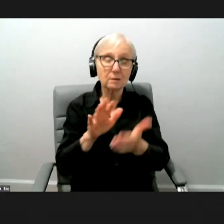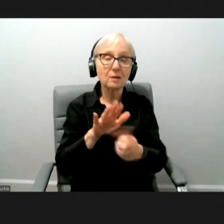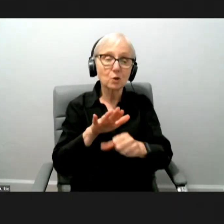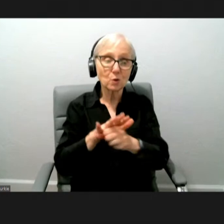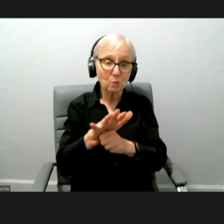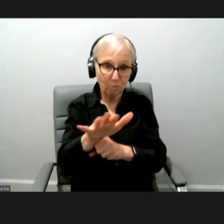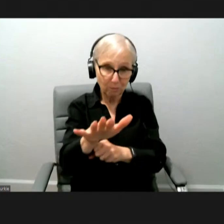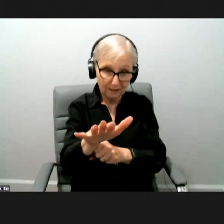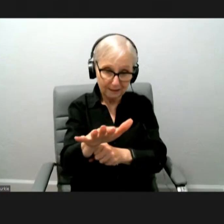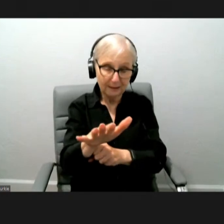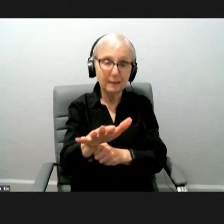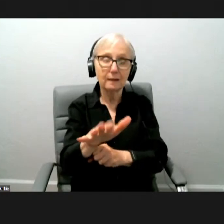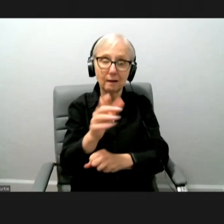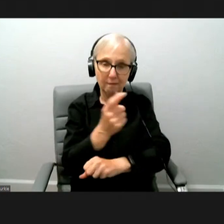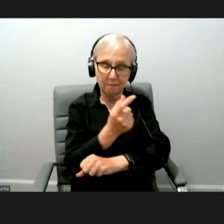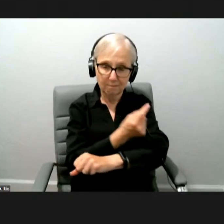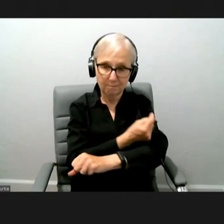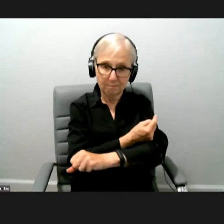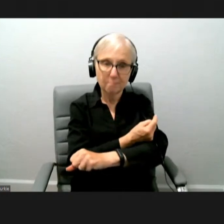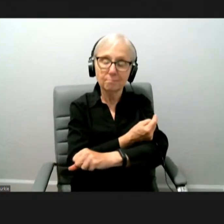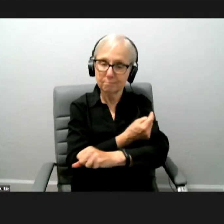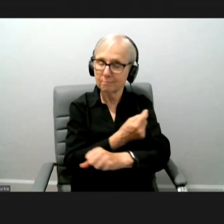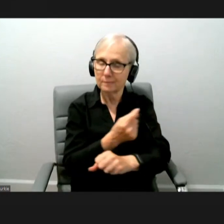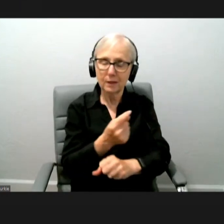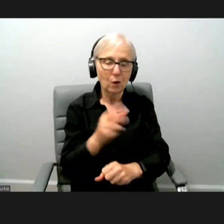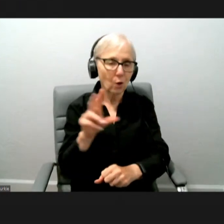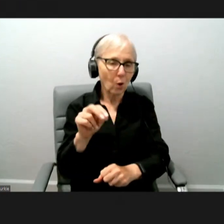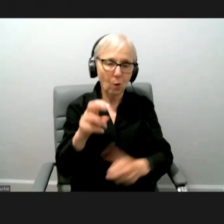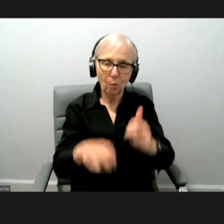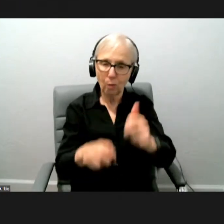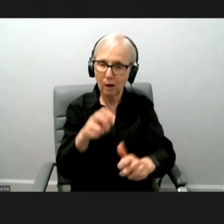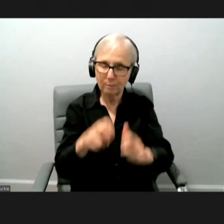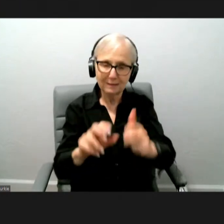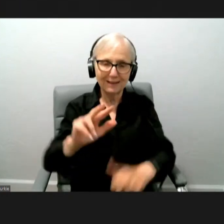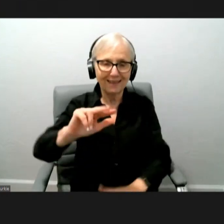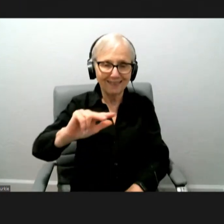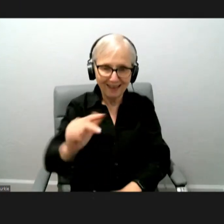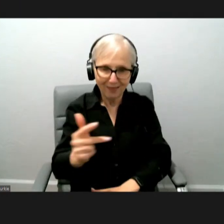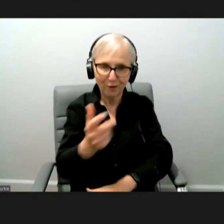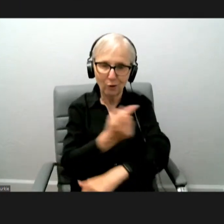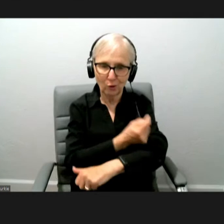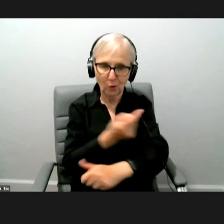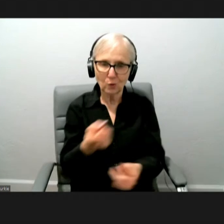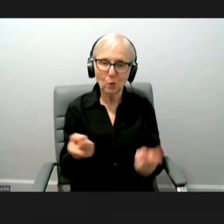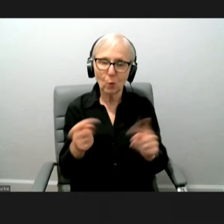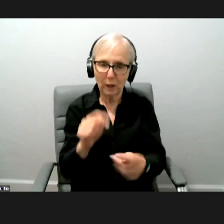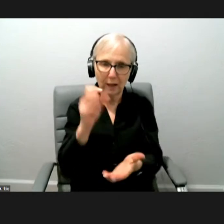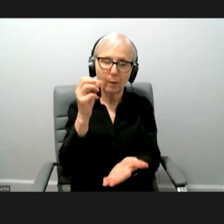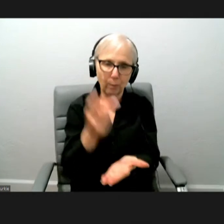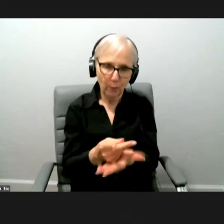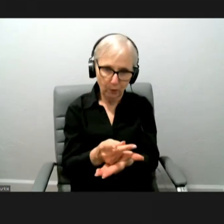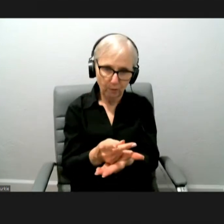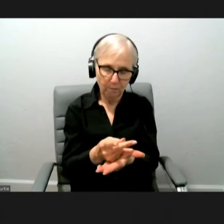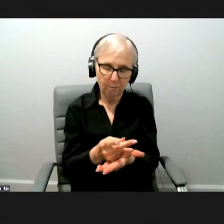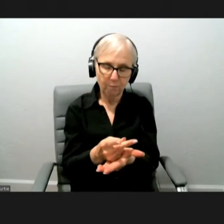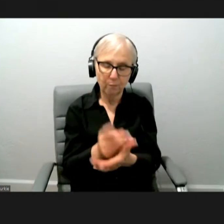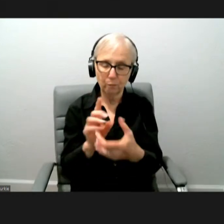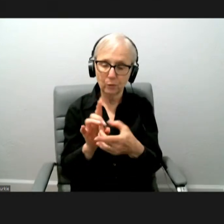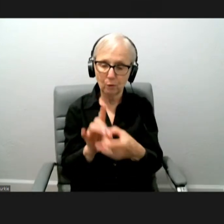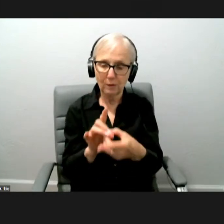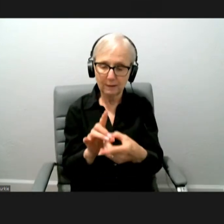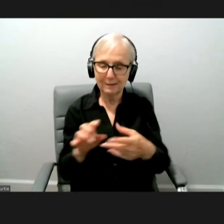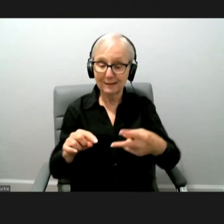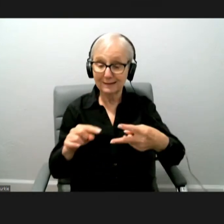supply. And parents really shouldn't have an issue with being able to get those third doses for their kiddos. In terms of your